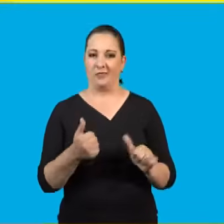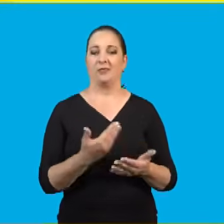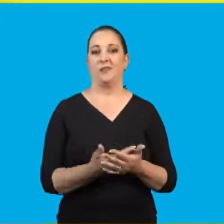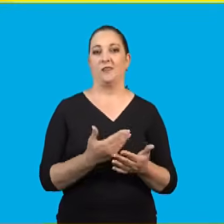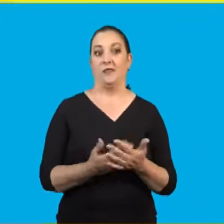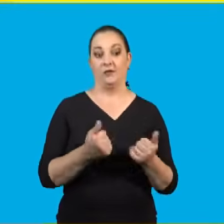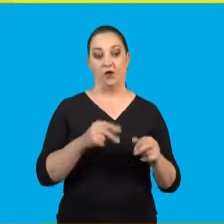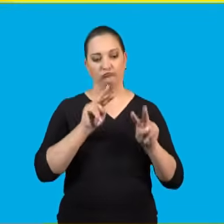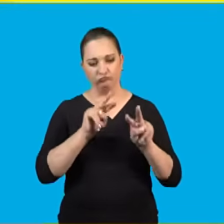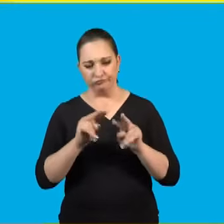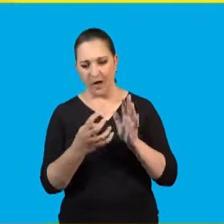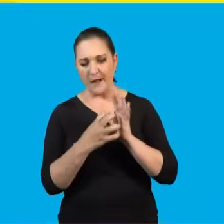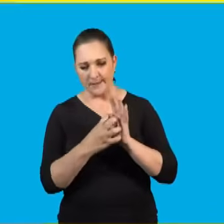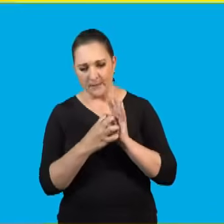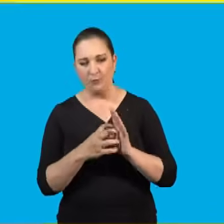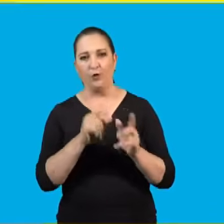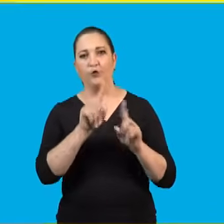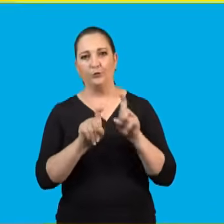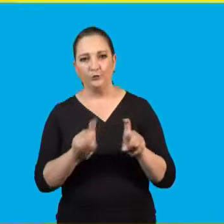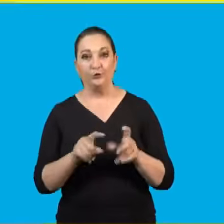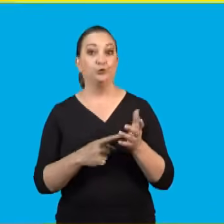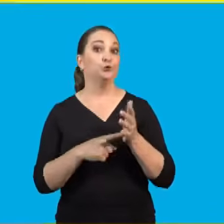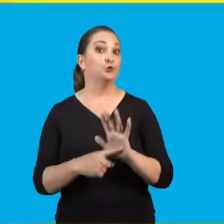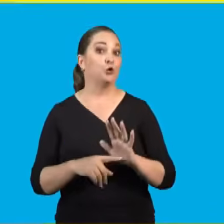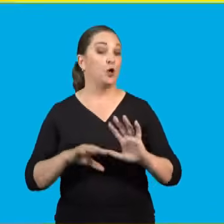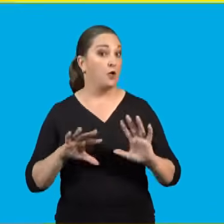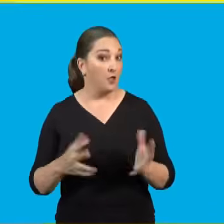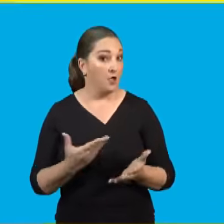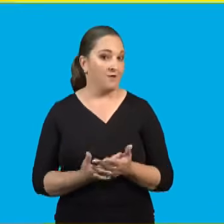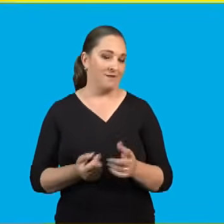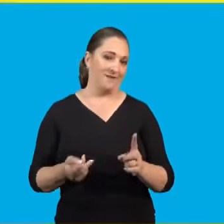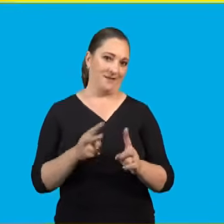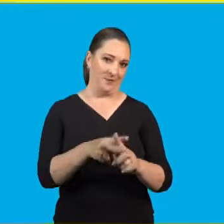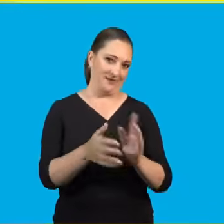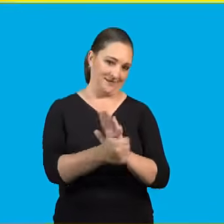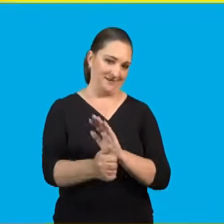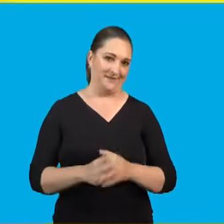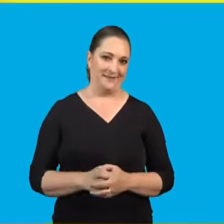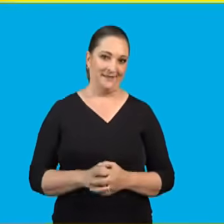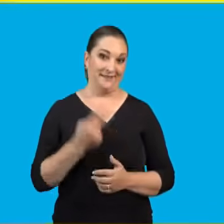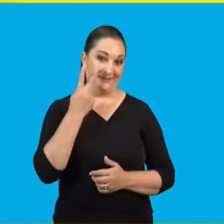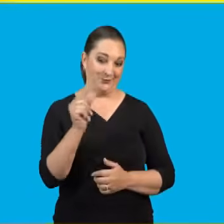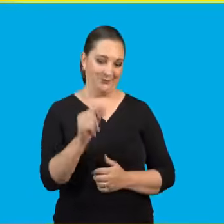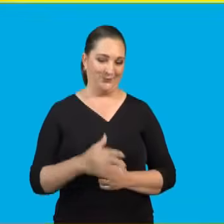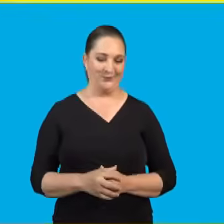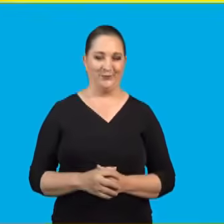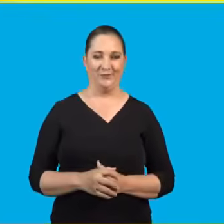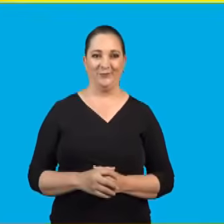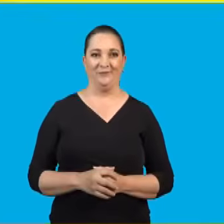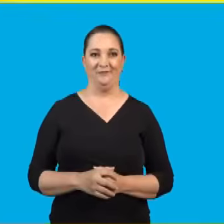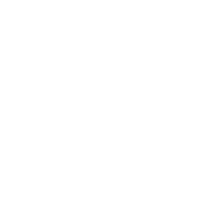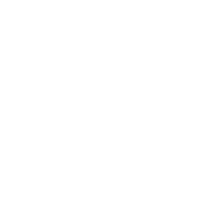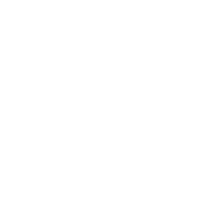after the break, we are going to look at examples of questions to show you how you can apply your skills. I will see